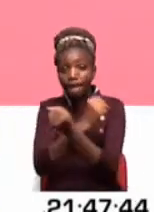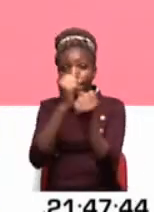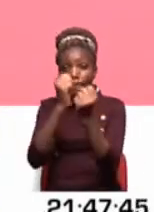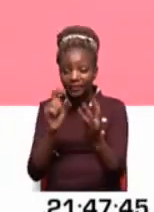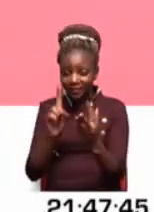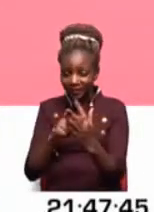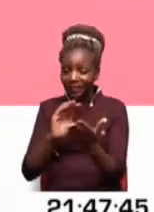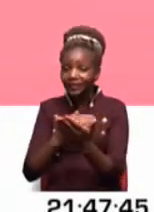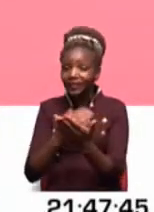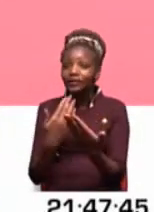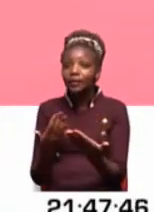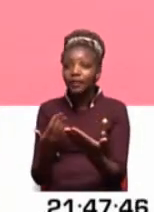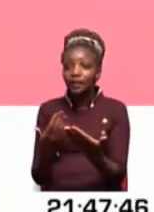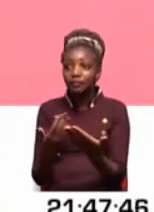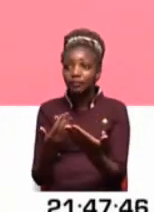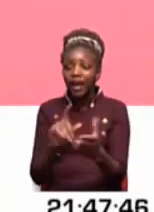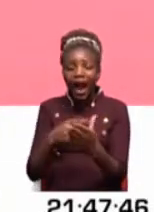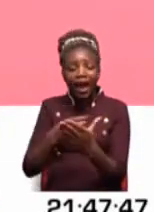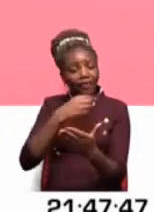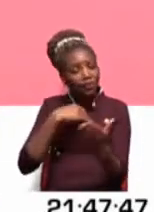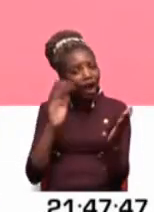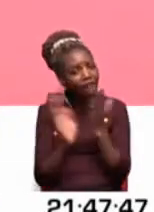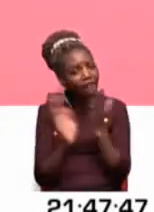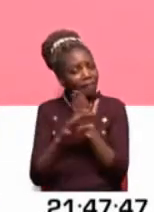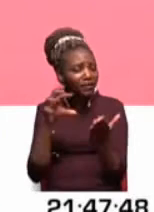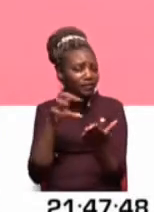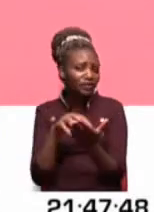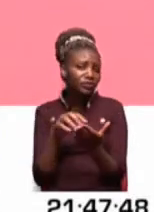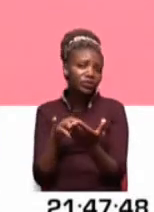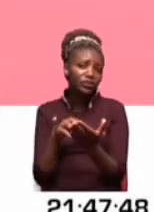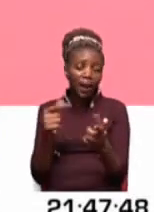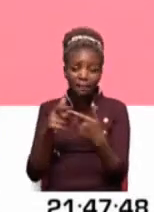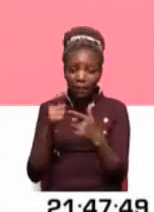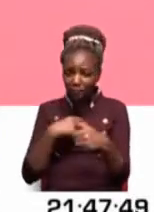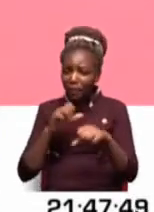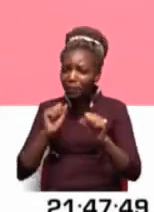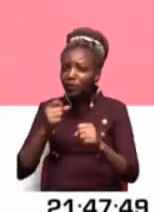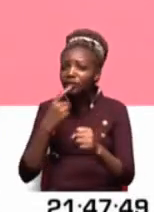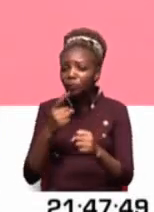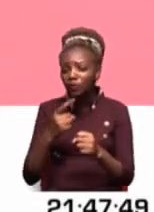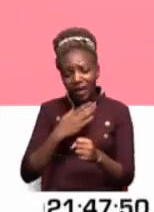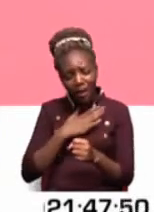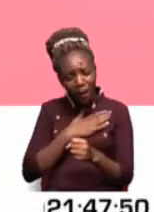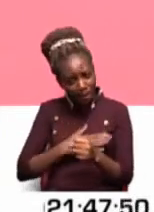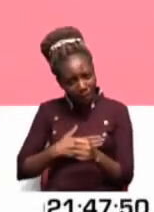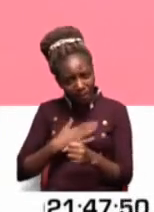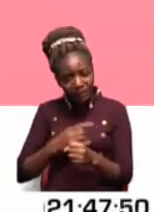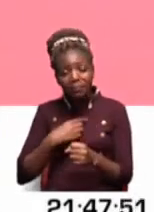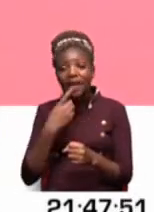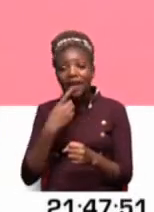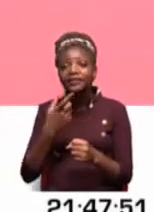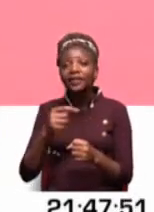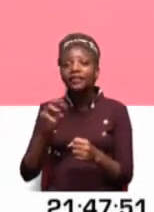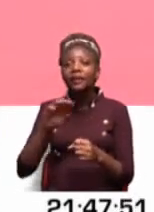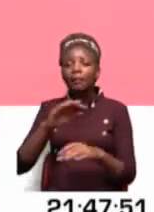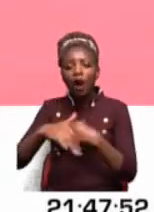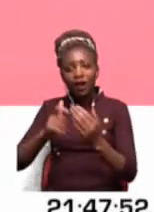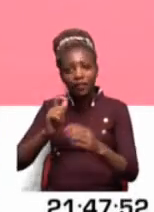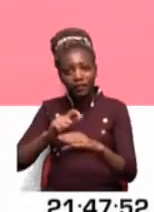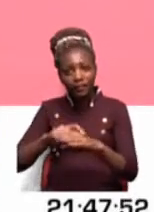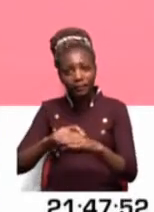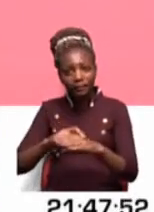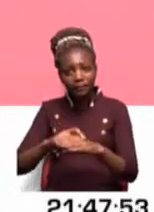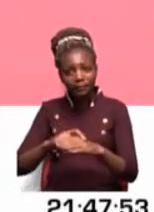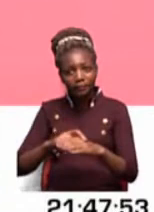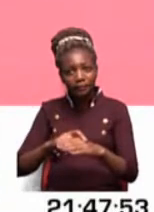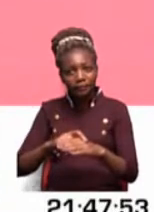that puts him in a very bad situation, by the way. He might not say it, but I'll say it. You know, this, and I tell them all the time, and we talk. And you know, for someone to tell you the truth does not mean